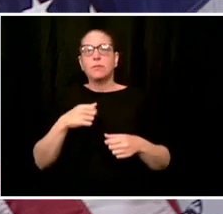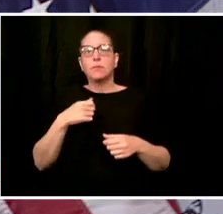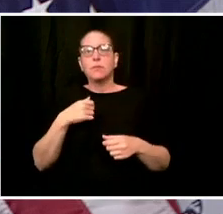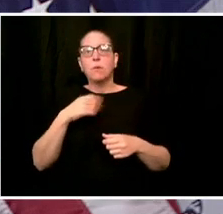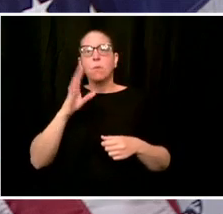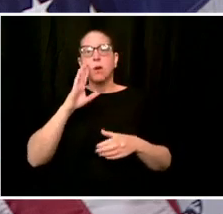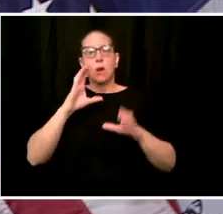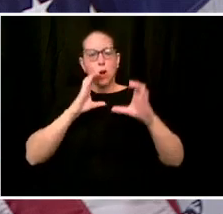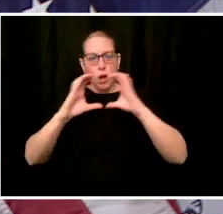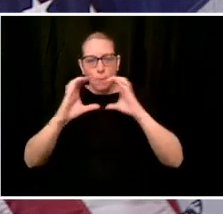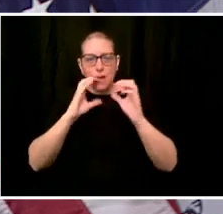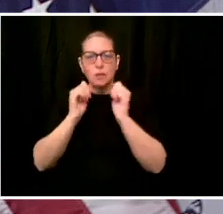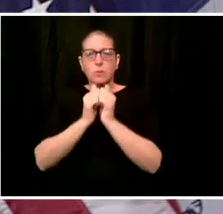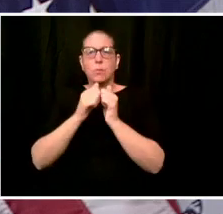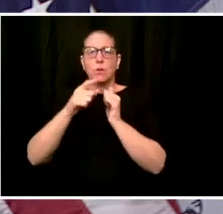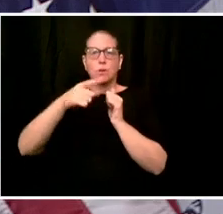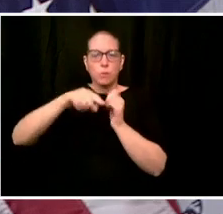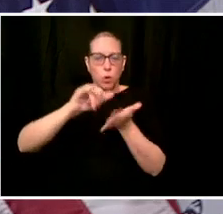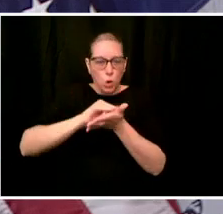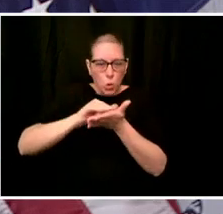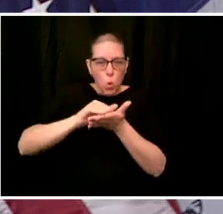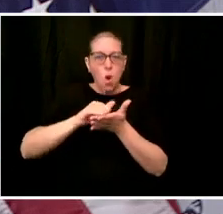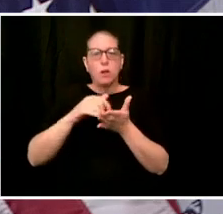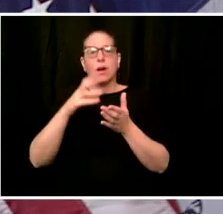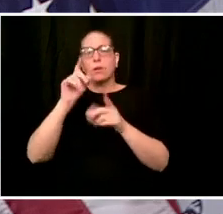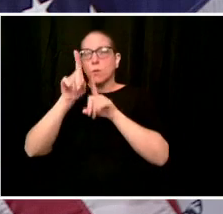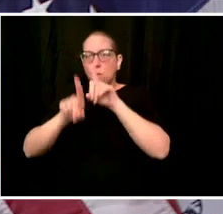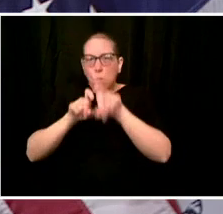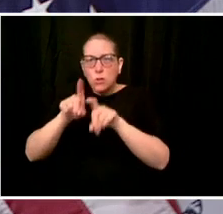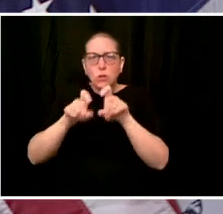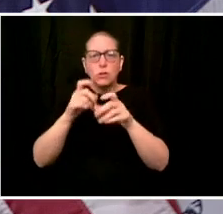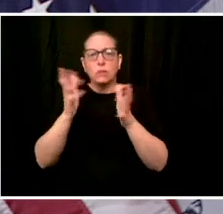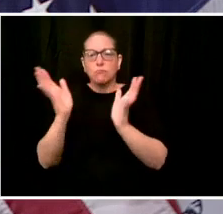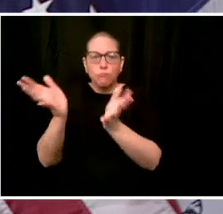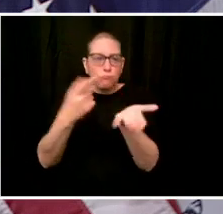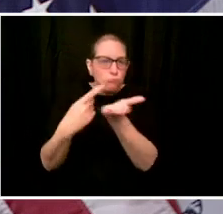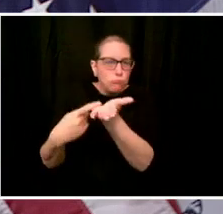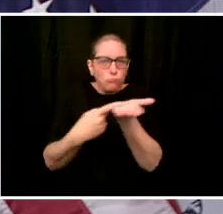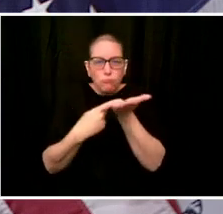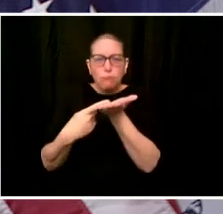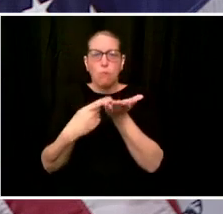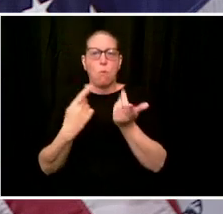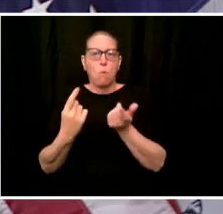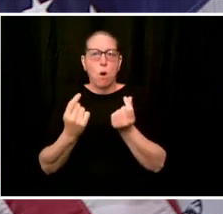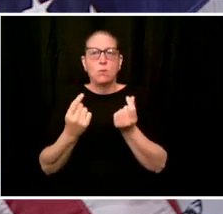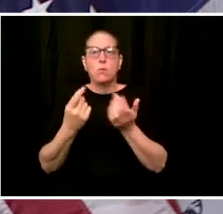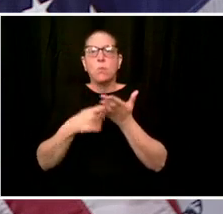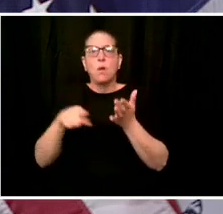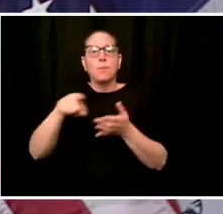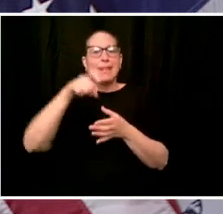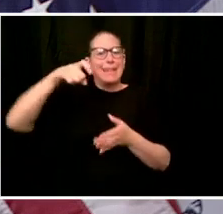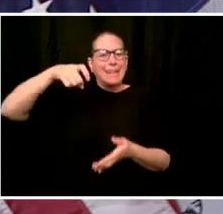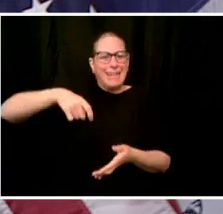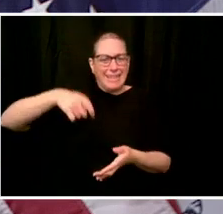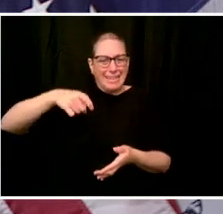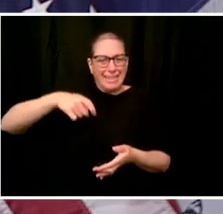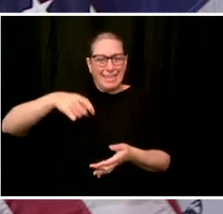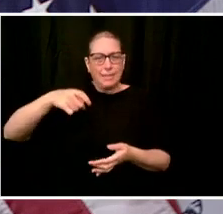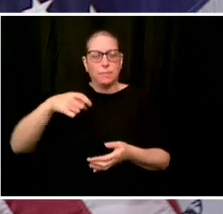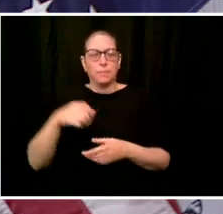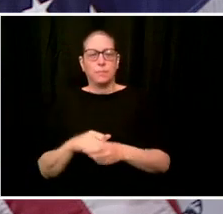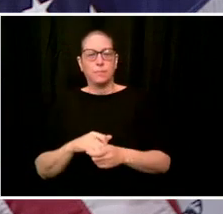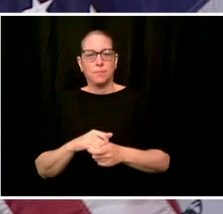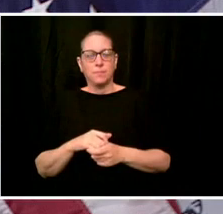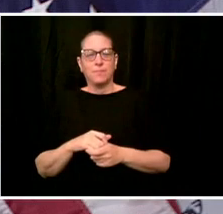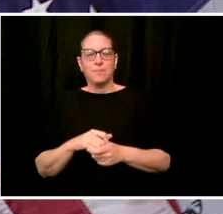example of the decision we all worked on together to do the overnight cleaning, which is really, I think, giving